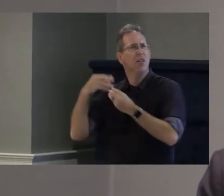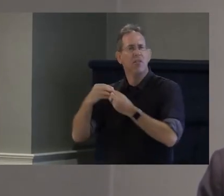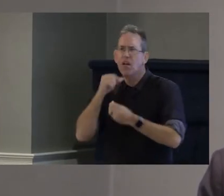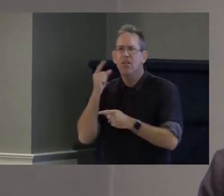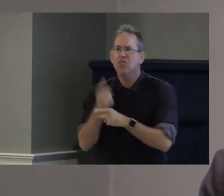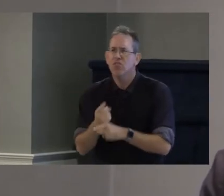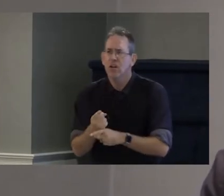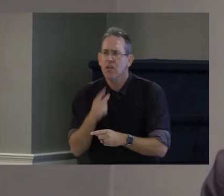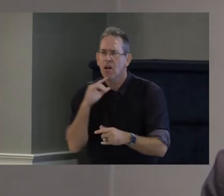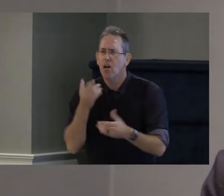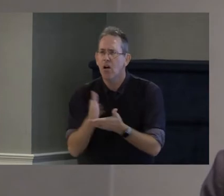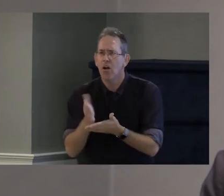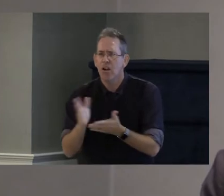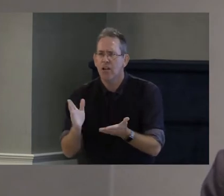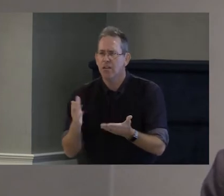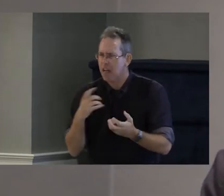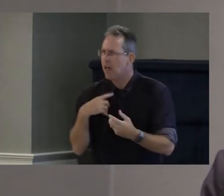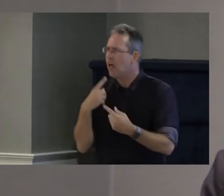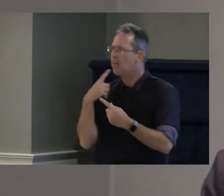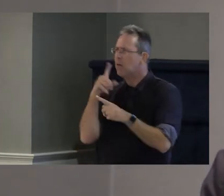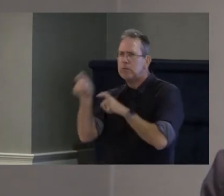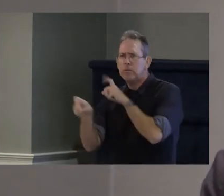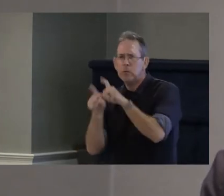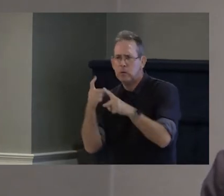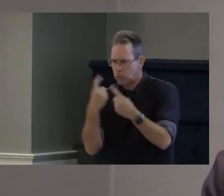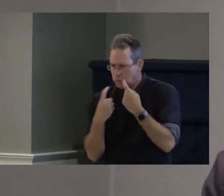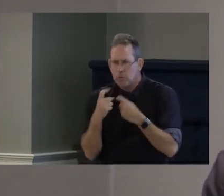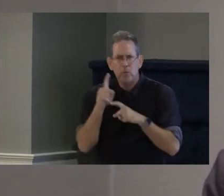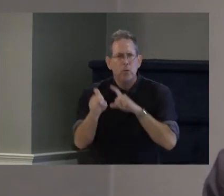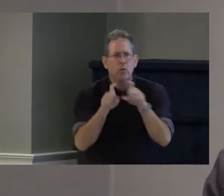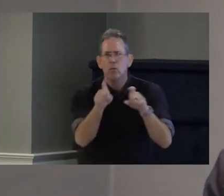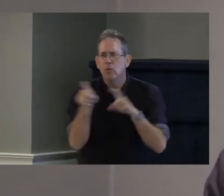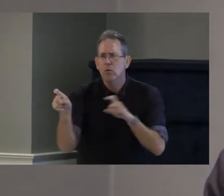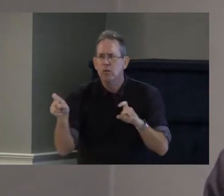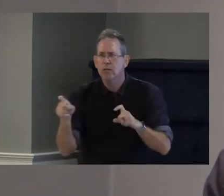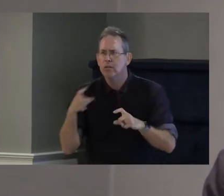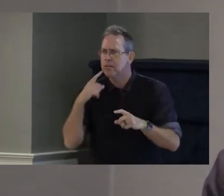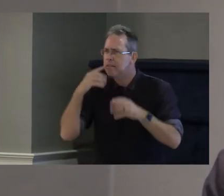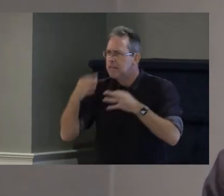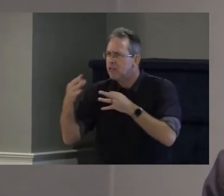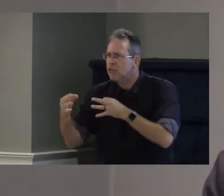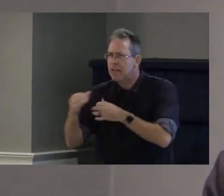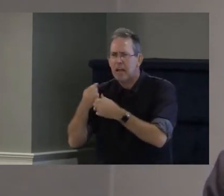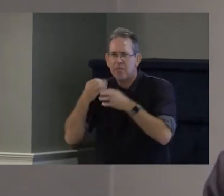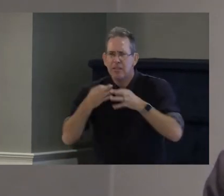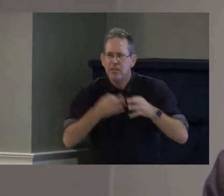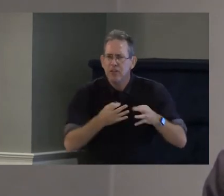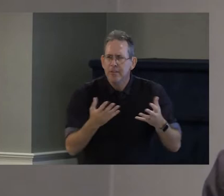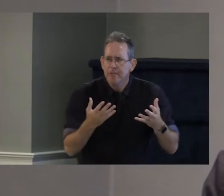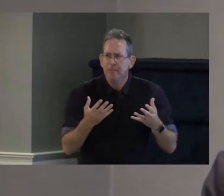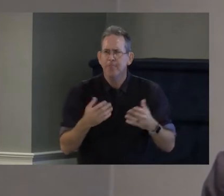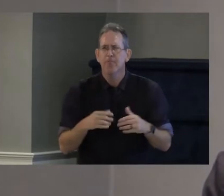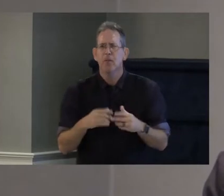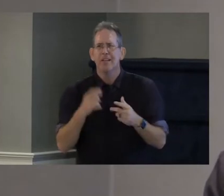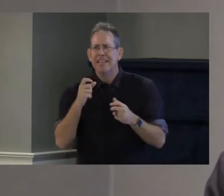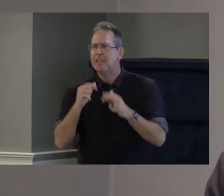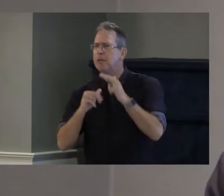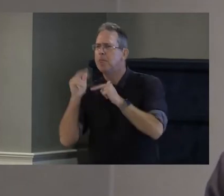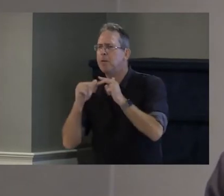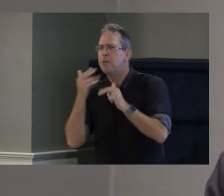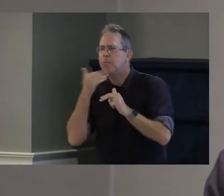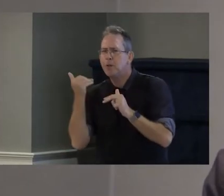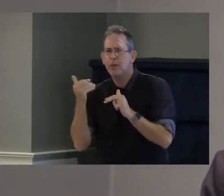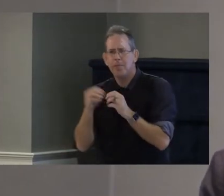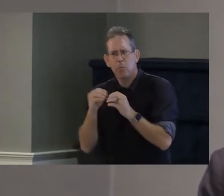to question the recent Supreme Court decisions, and we need to build on this very, very